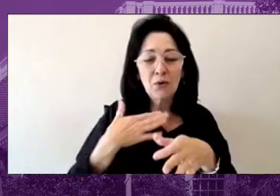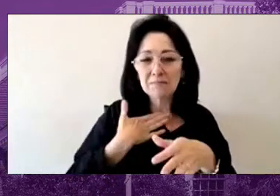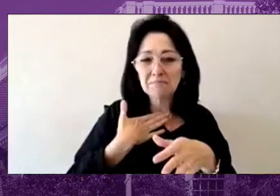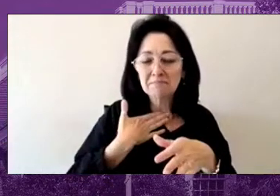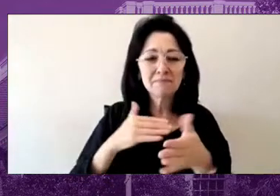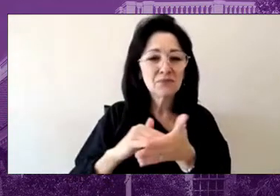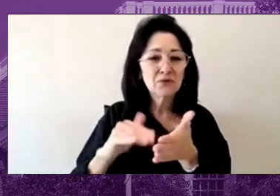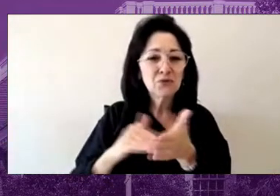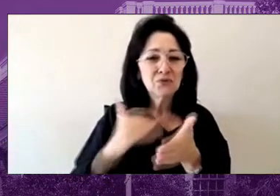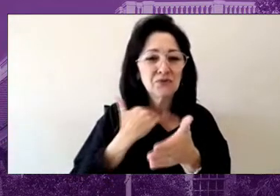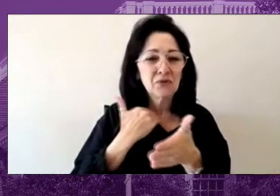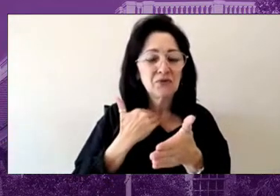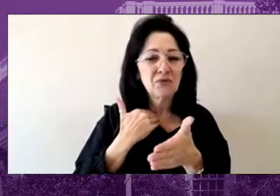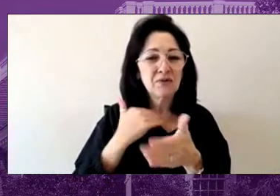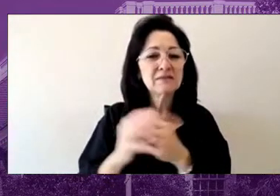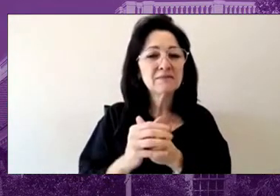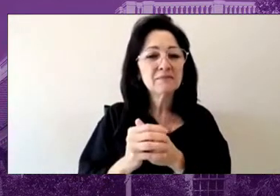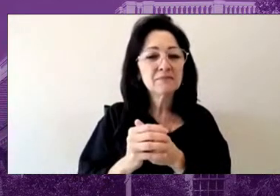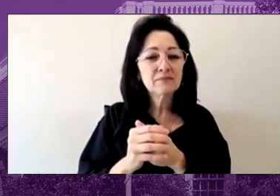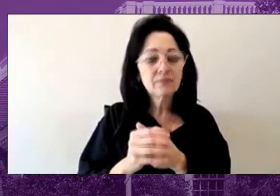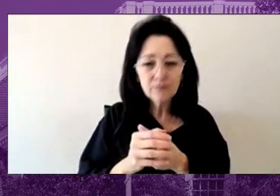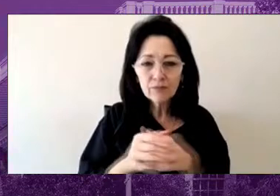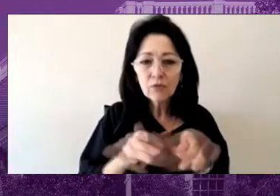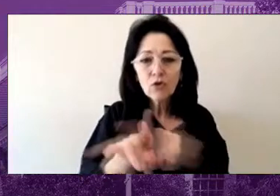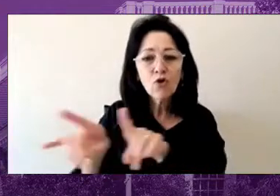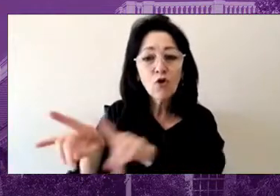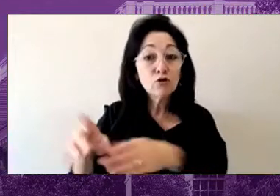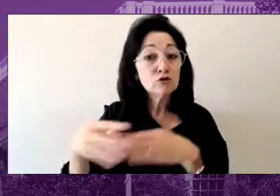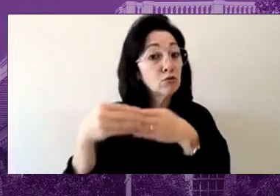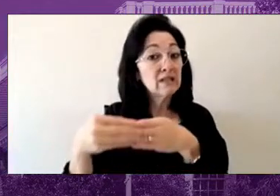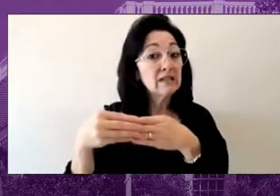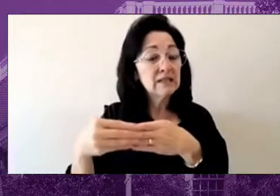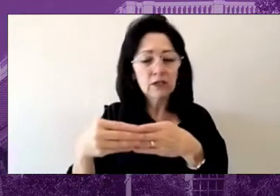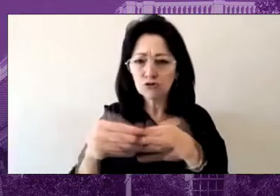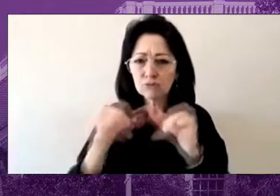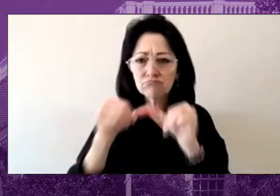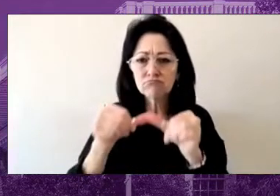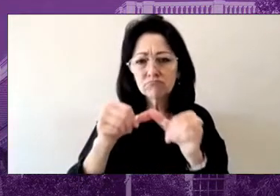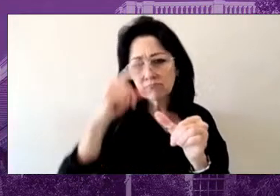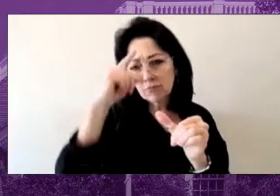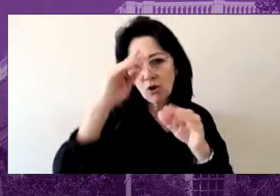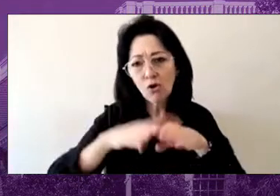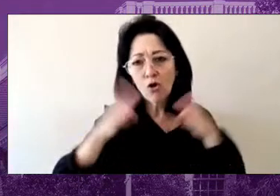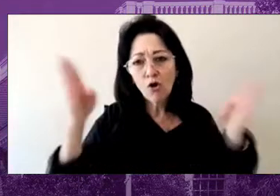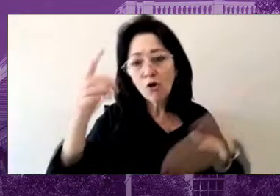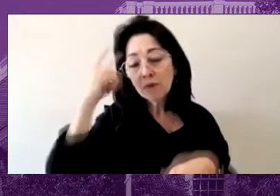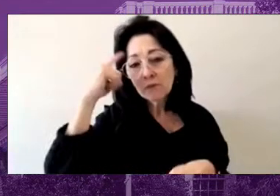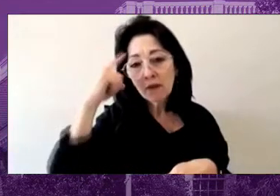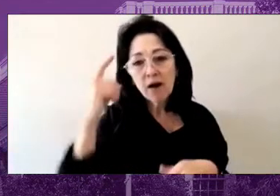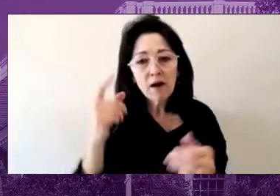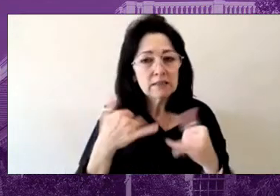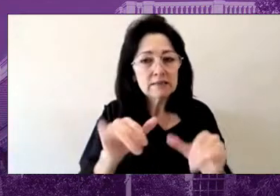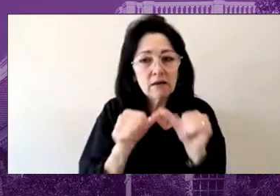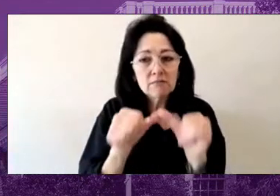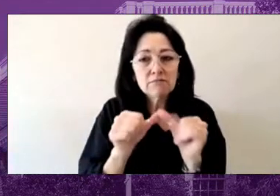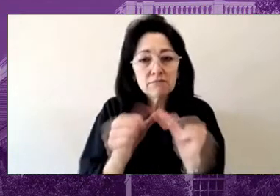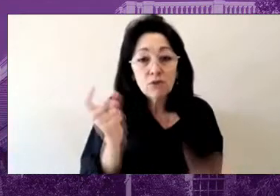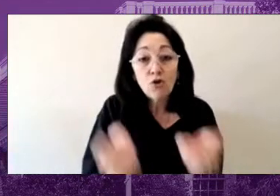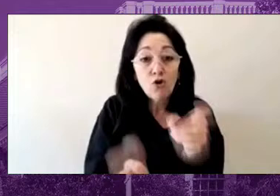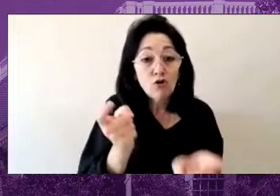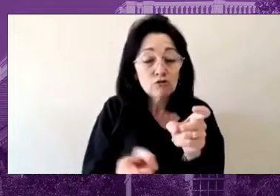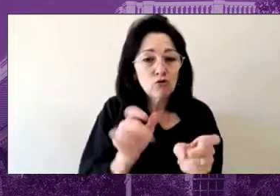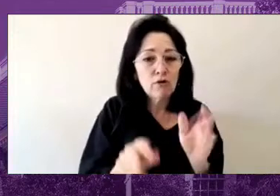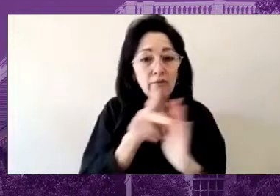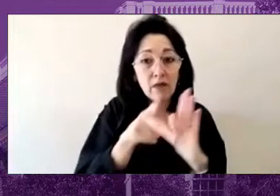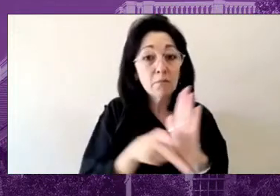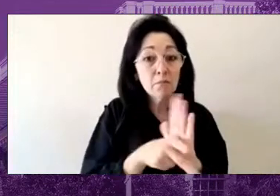leadership at the court also kept an open mind and was willing to adapt or alter these policies to ensure that all litigants could